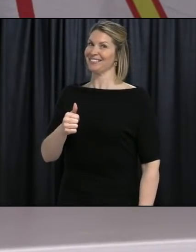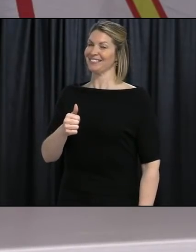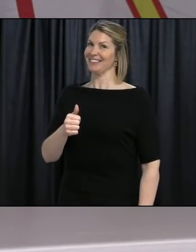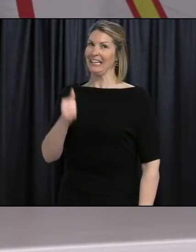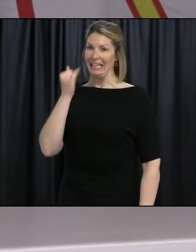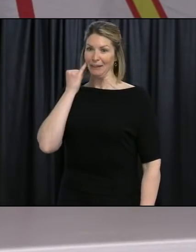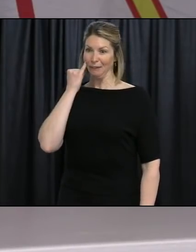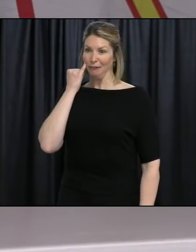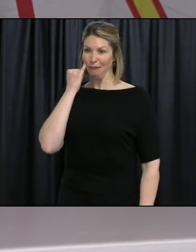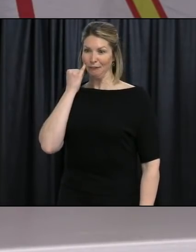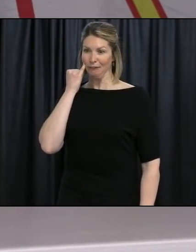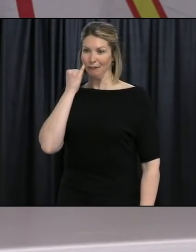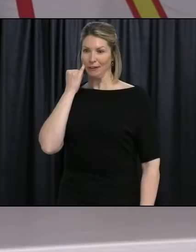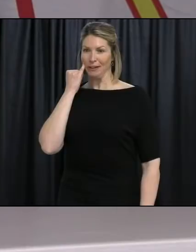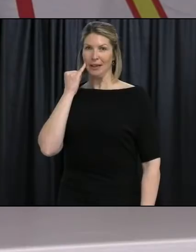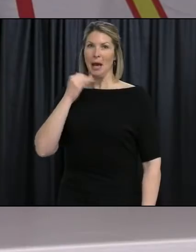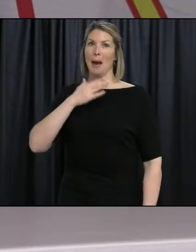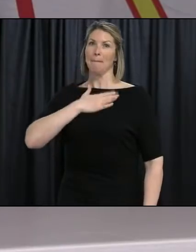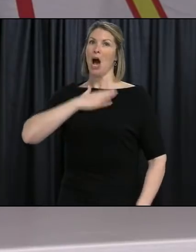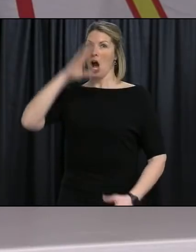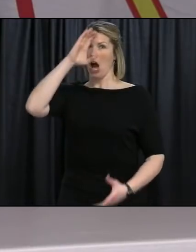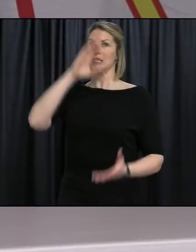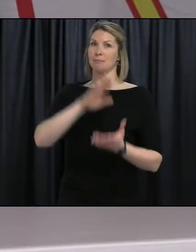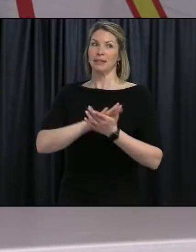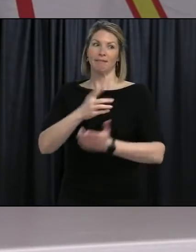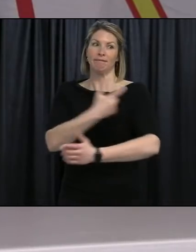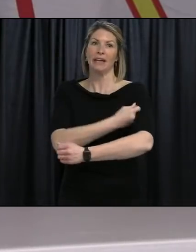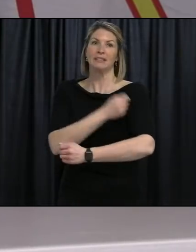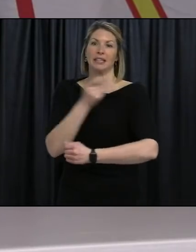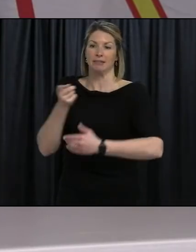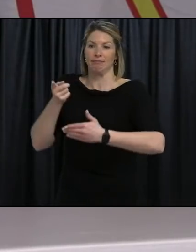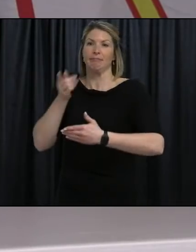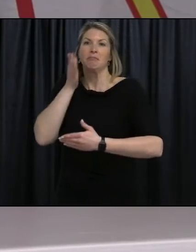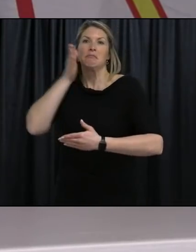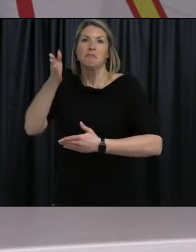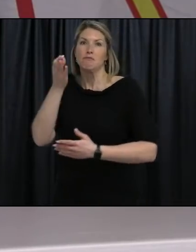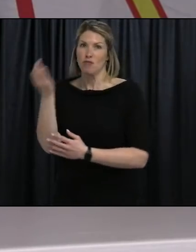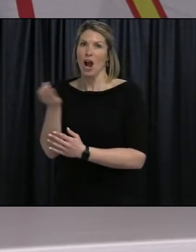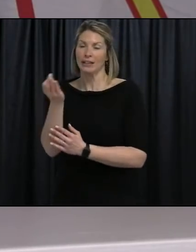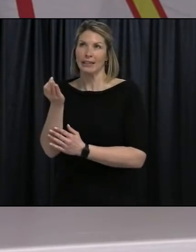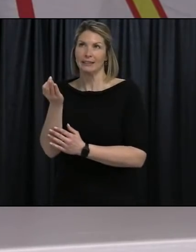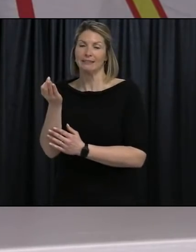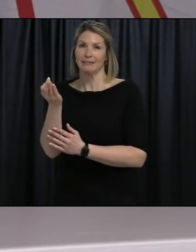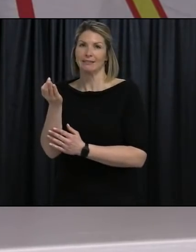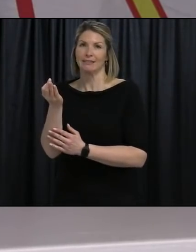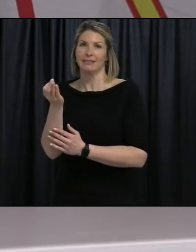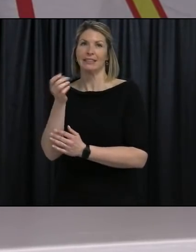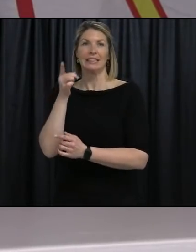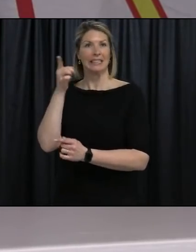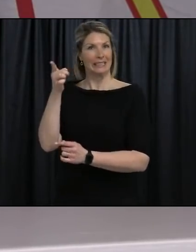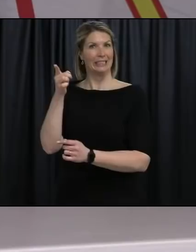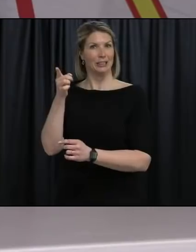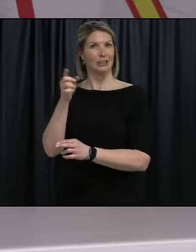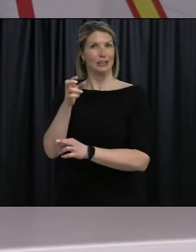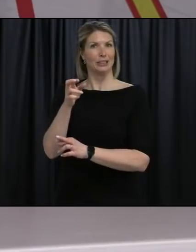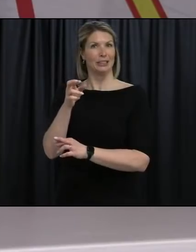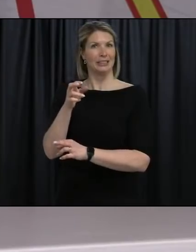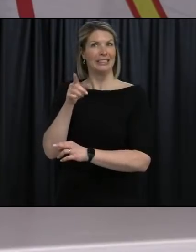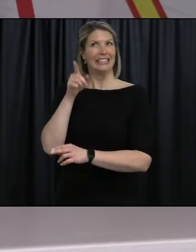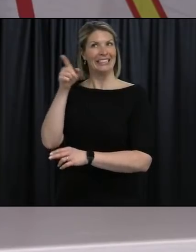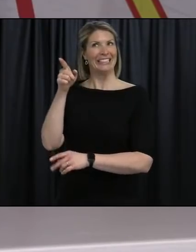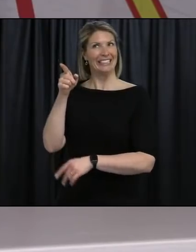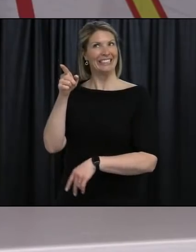And, my husband is getting it on Friday. So, I feel he has put my money